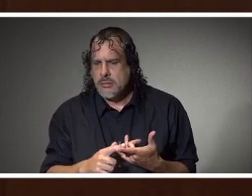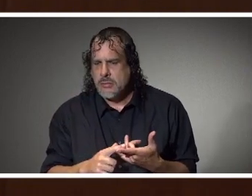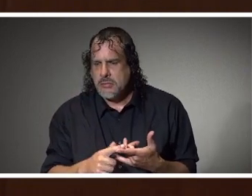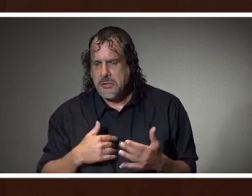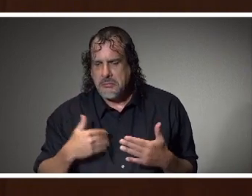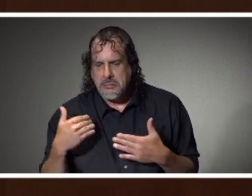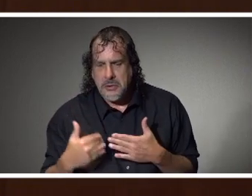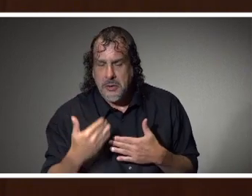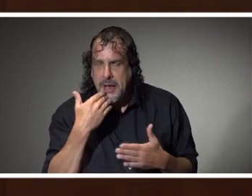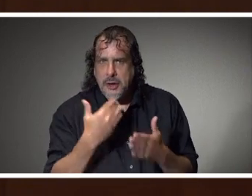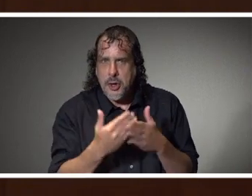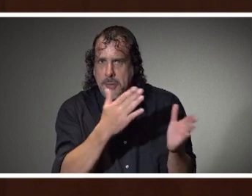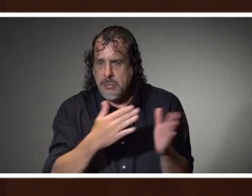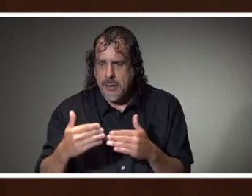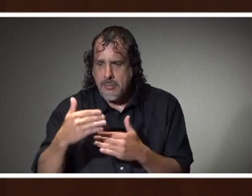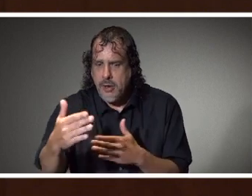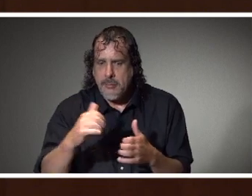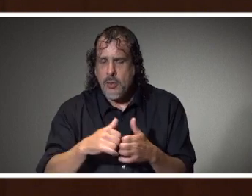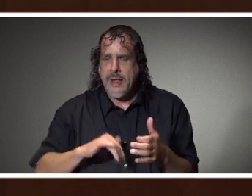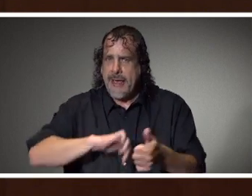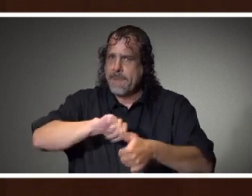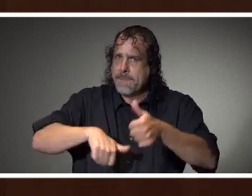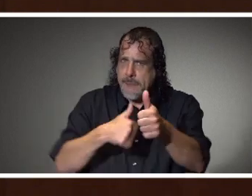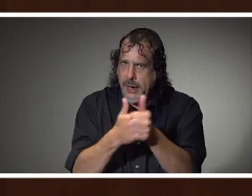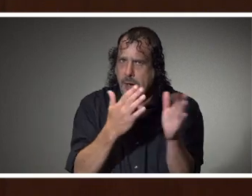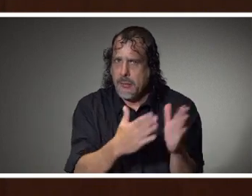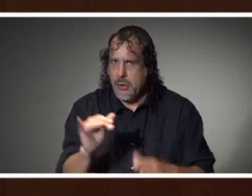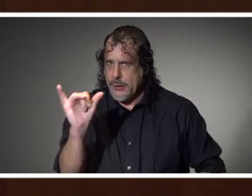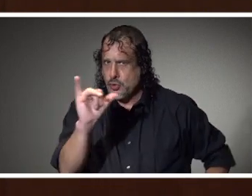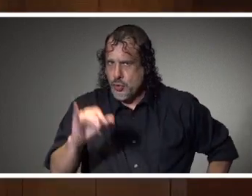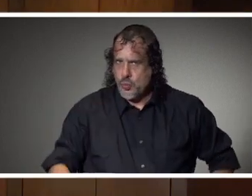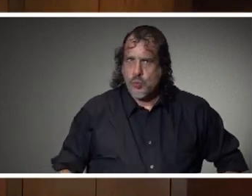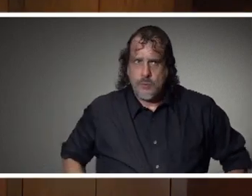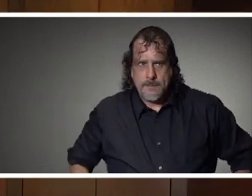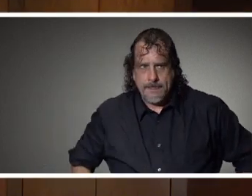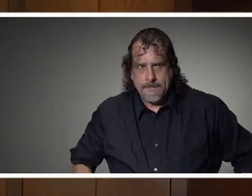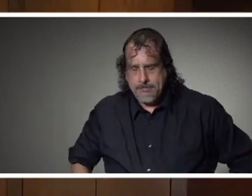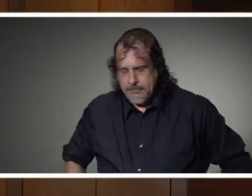also have both contingency plans if we have additional problems.